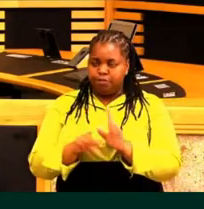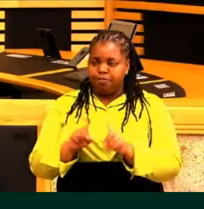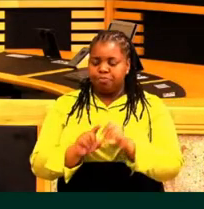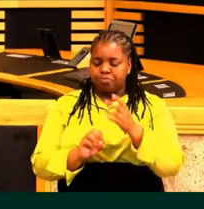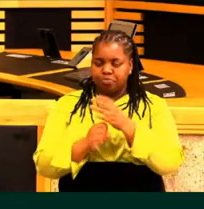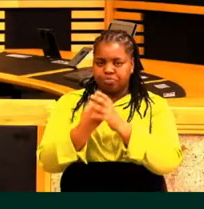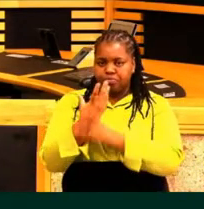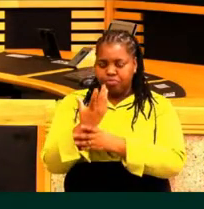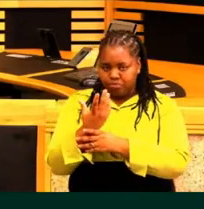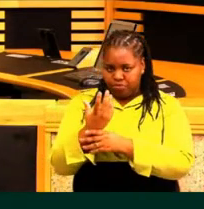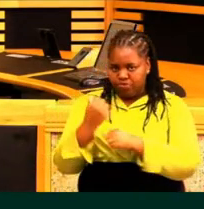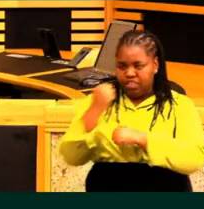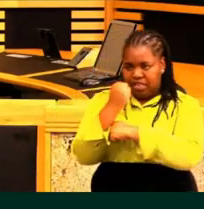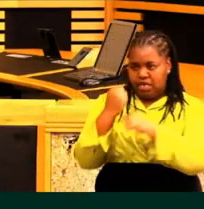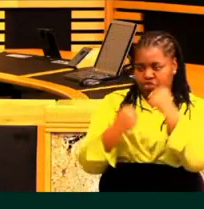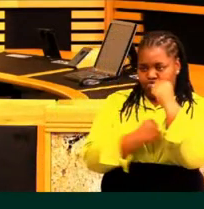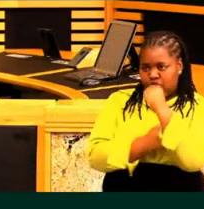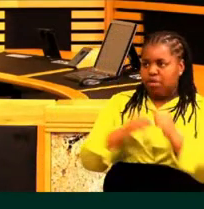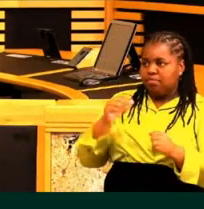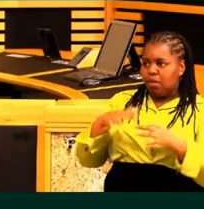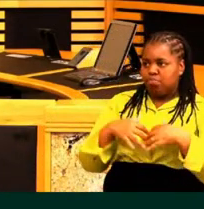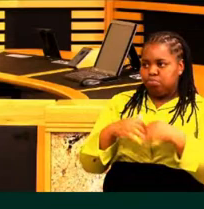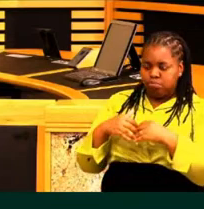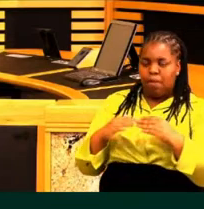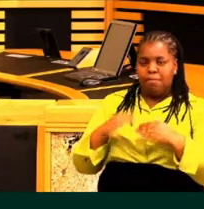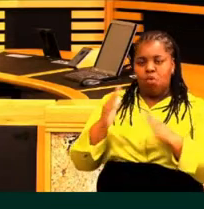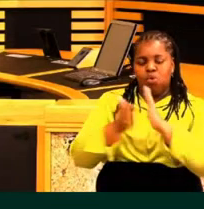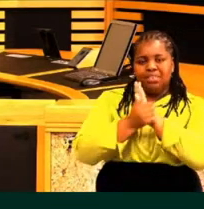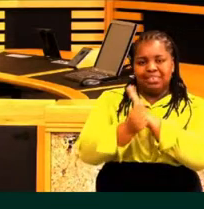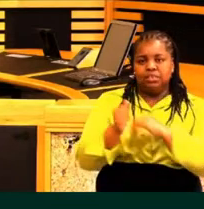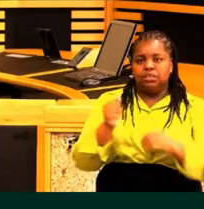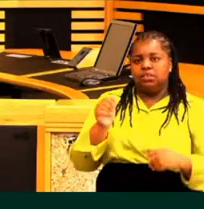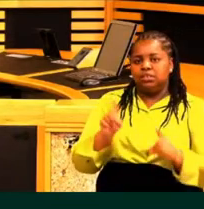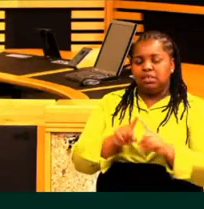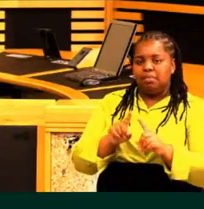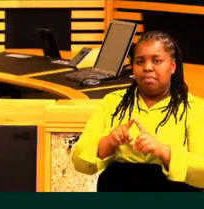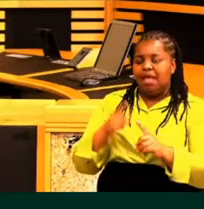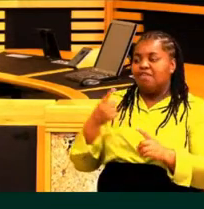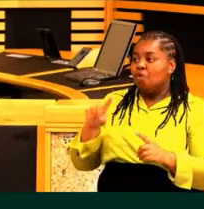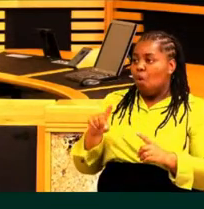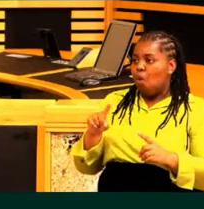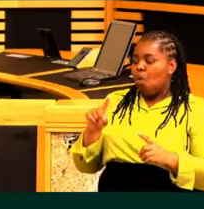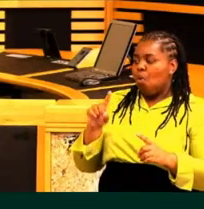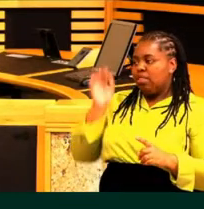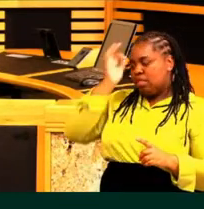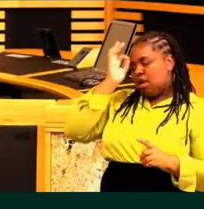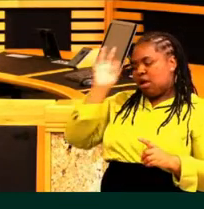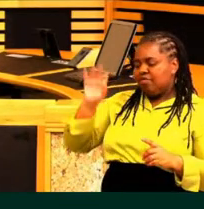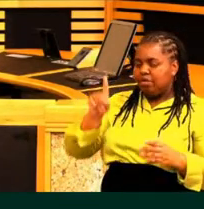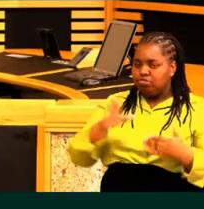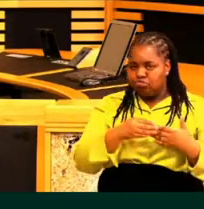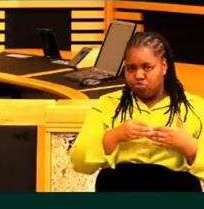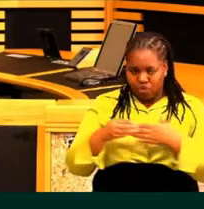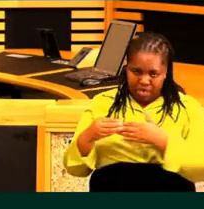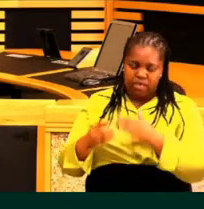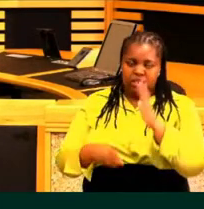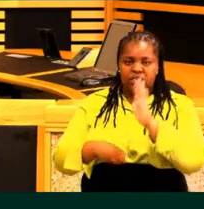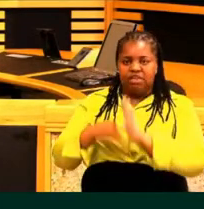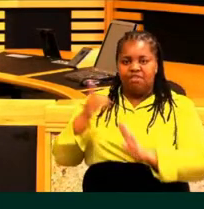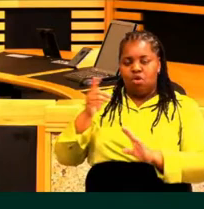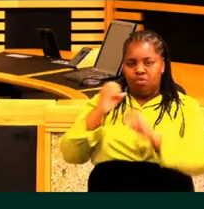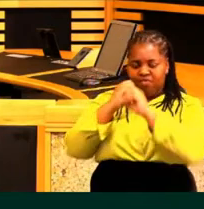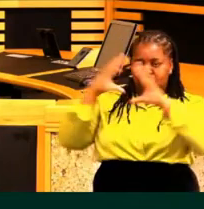growth strategy requisite capacity and skills necessary at the disposal of the state to drive the development